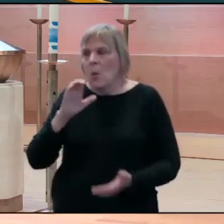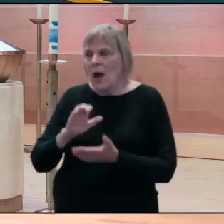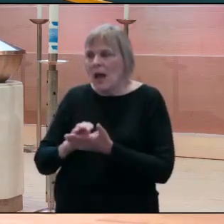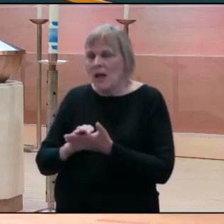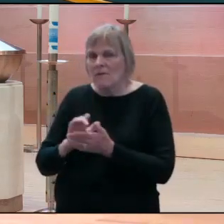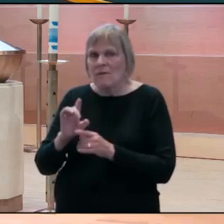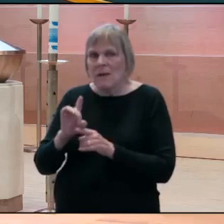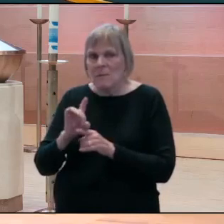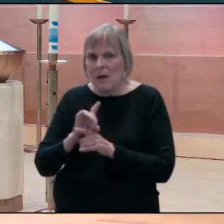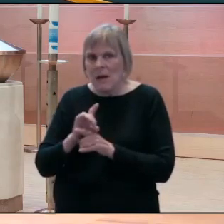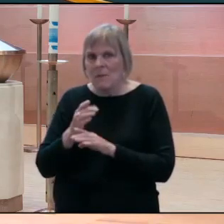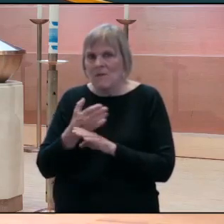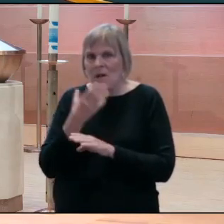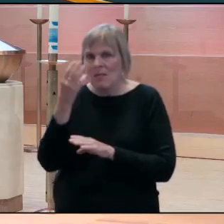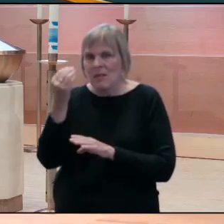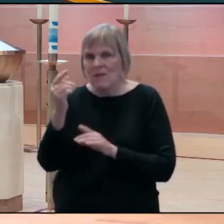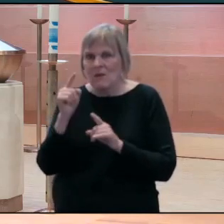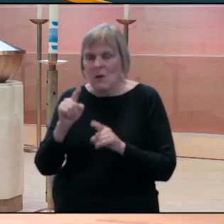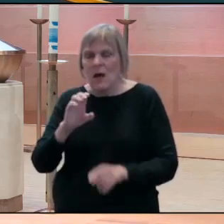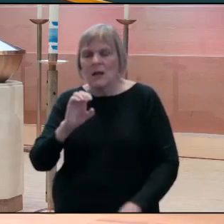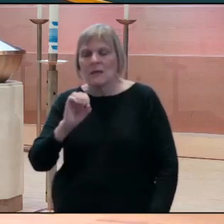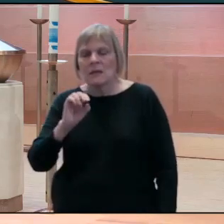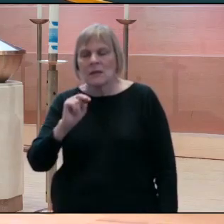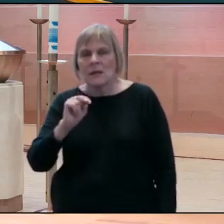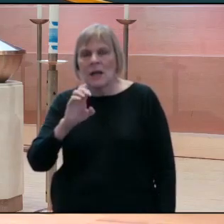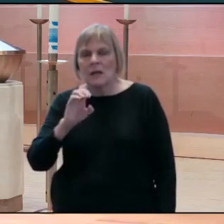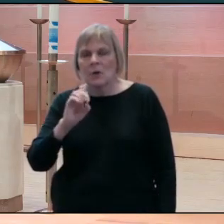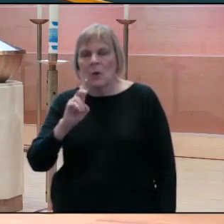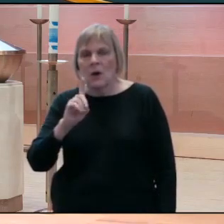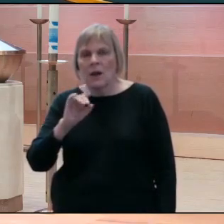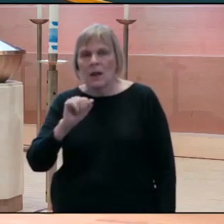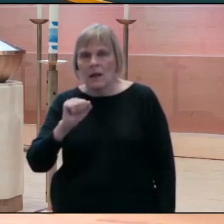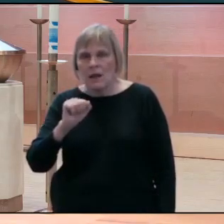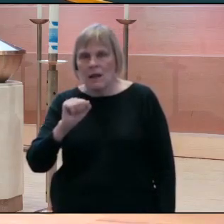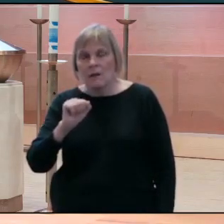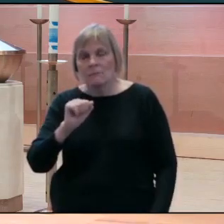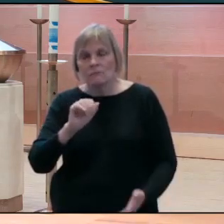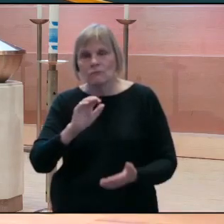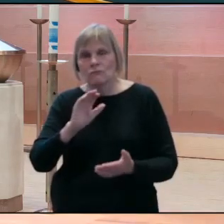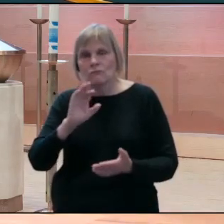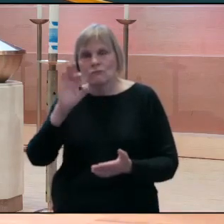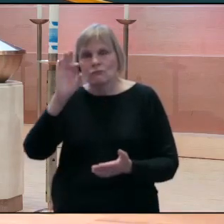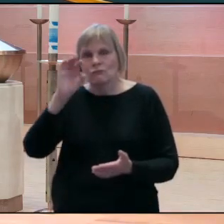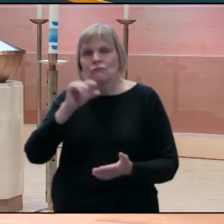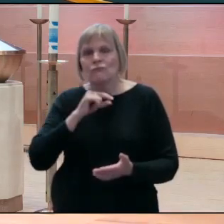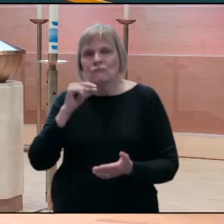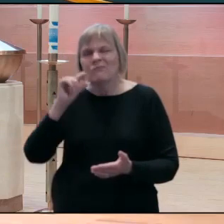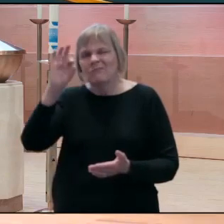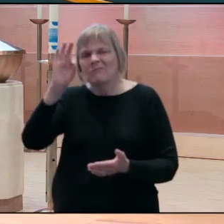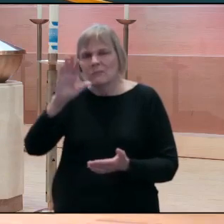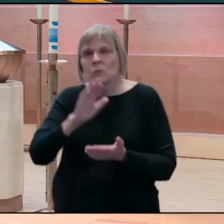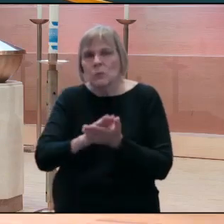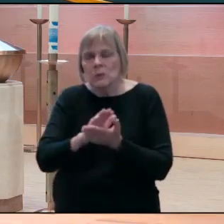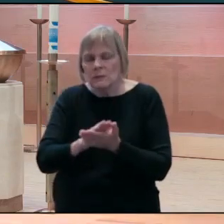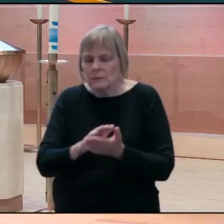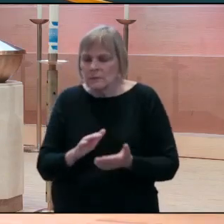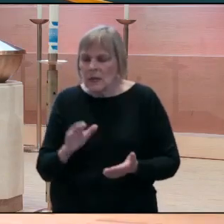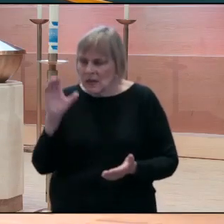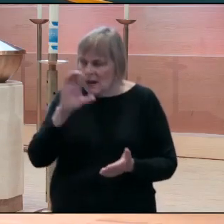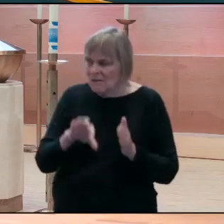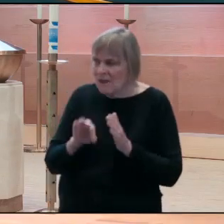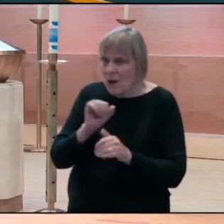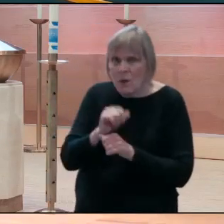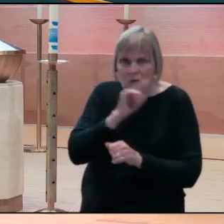8-month gap before we were going to leave to go to Concordia Seminary. And so I'm living back at home with my parents, and I need to find work for